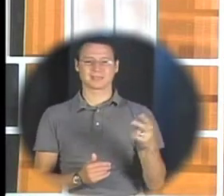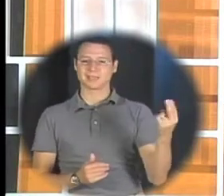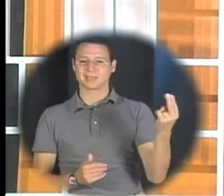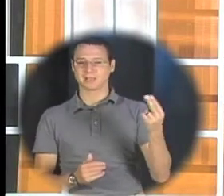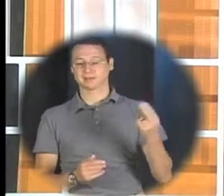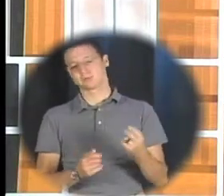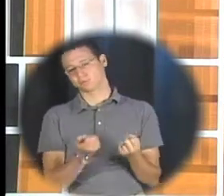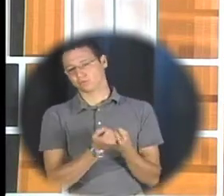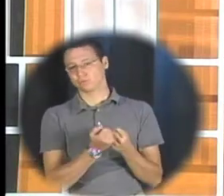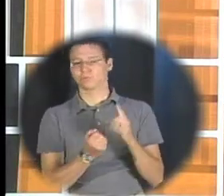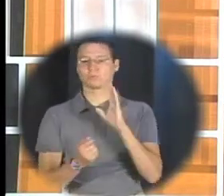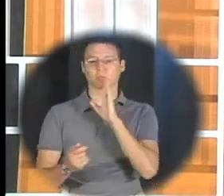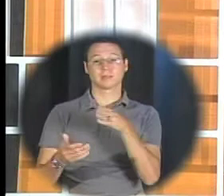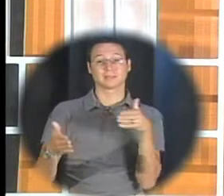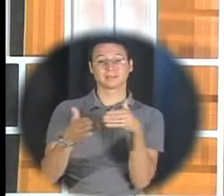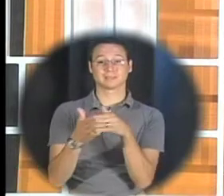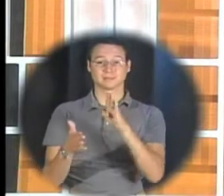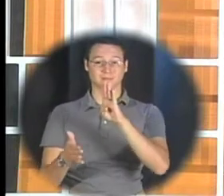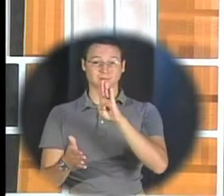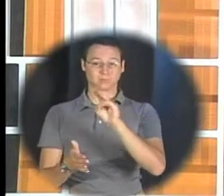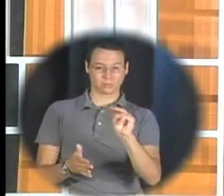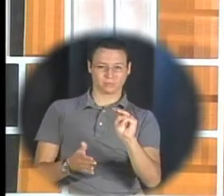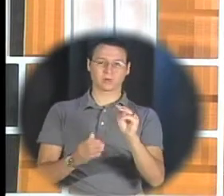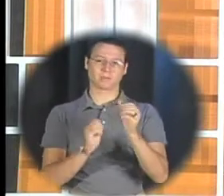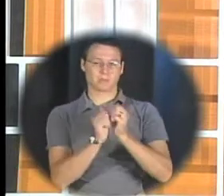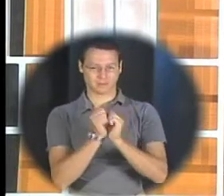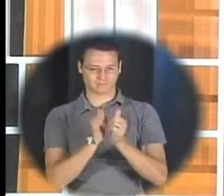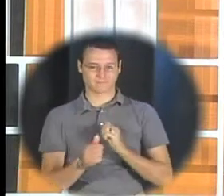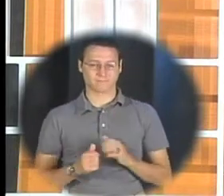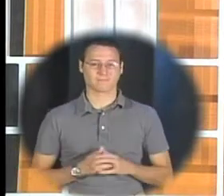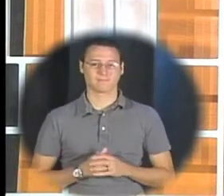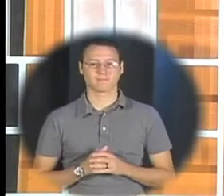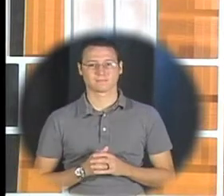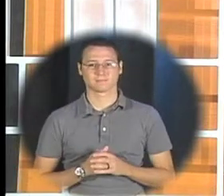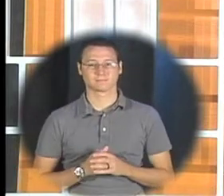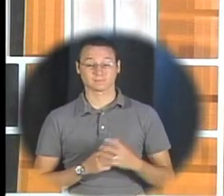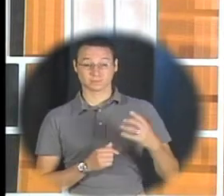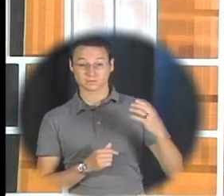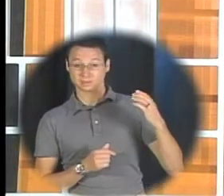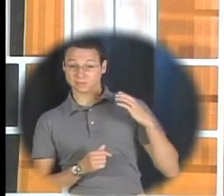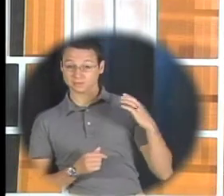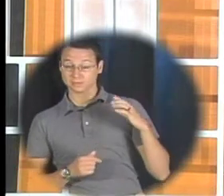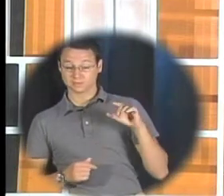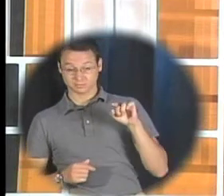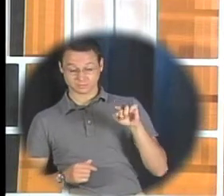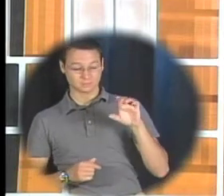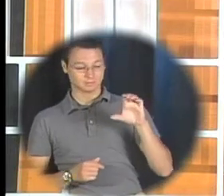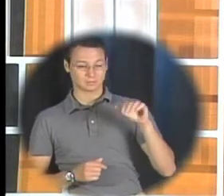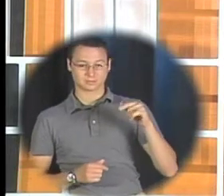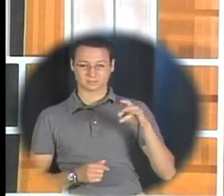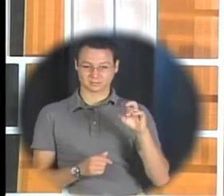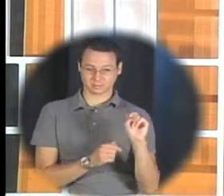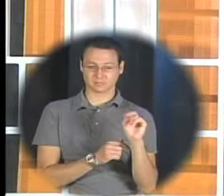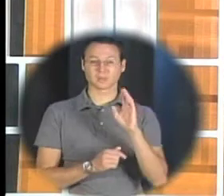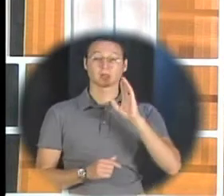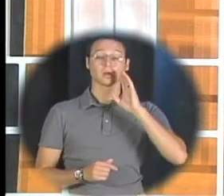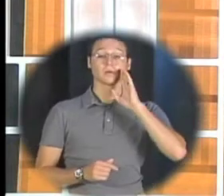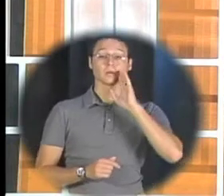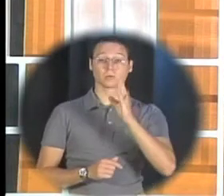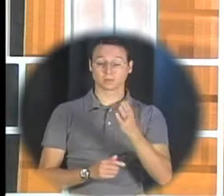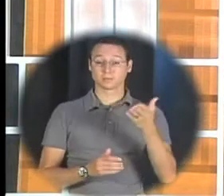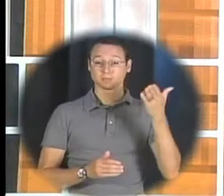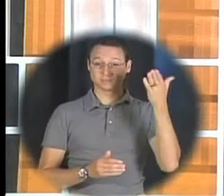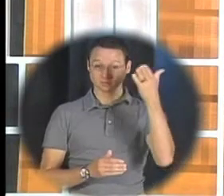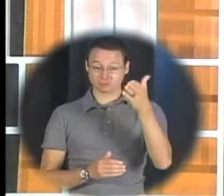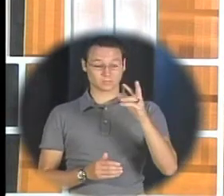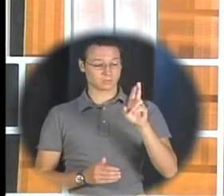take on Bishop Moore in the first round of the playoffs. The captain of the boys lacrosse team, Connor McClellan, will be attending and playing